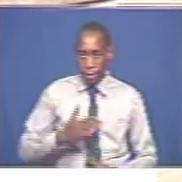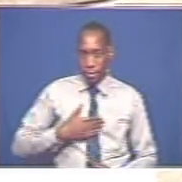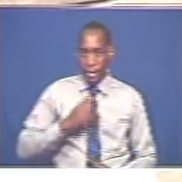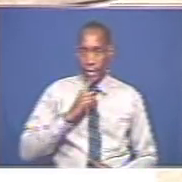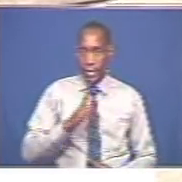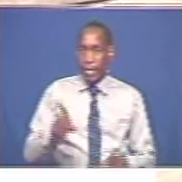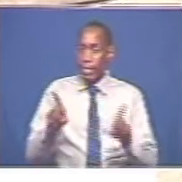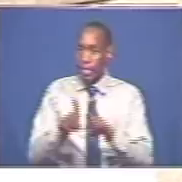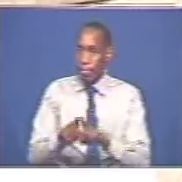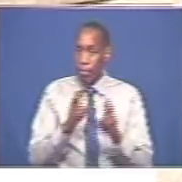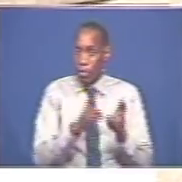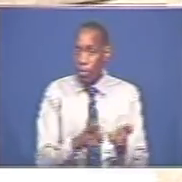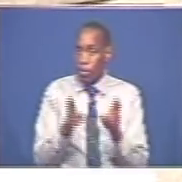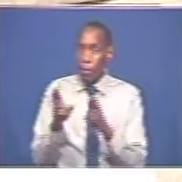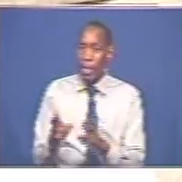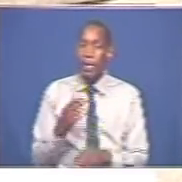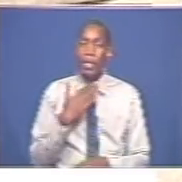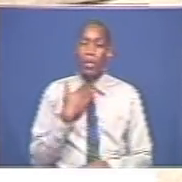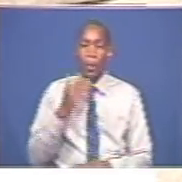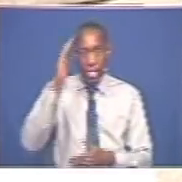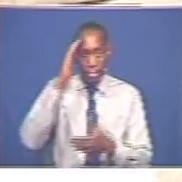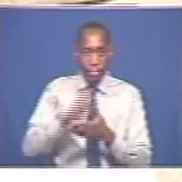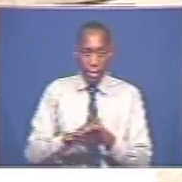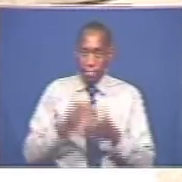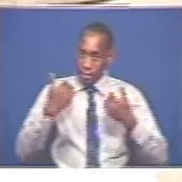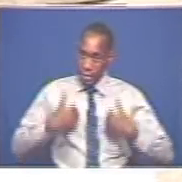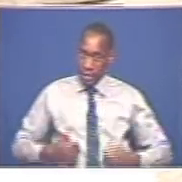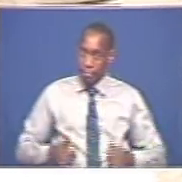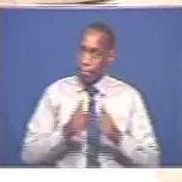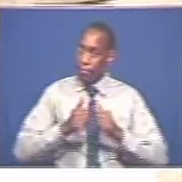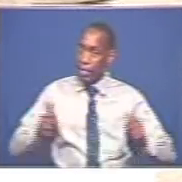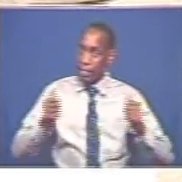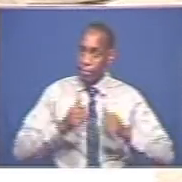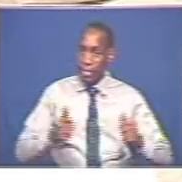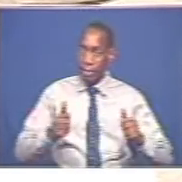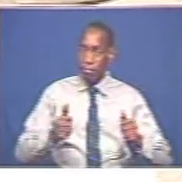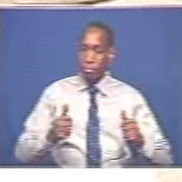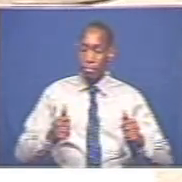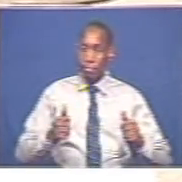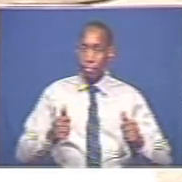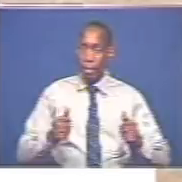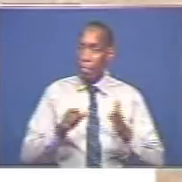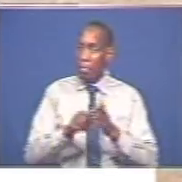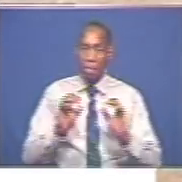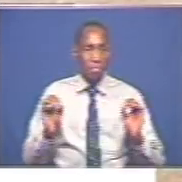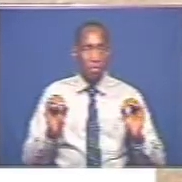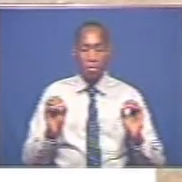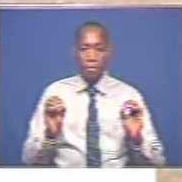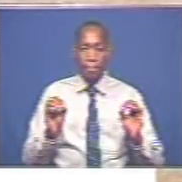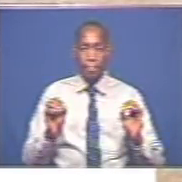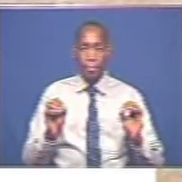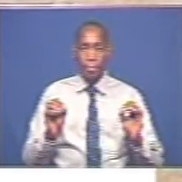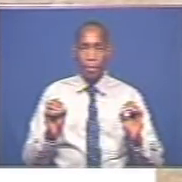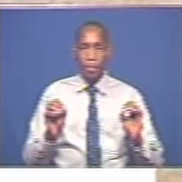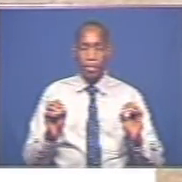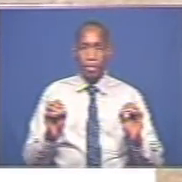same. Usually, you want to believe you are fine. You don't want to believe you have a problem. Mm-hmm. You don't want to believe that there's something that